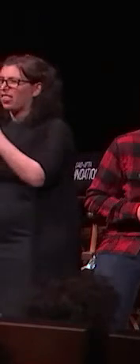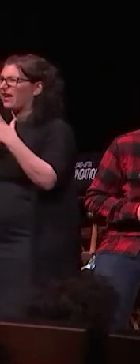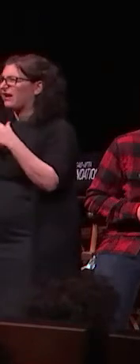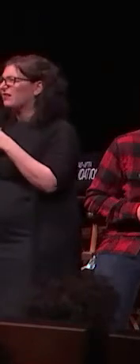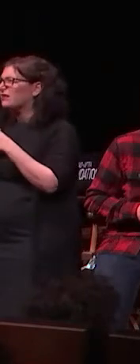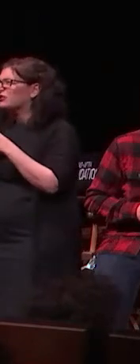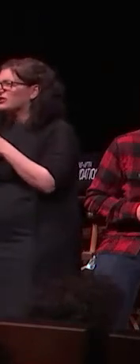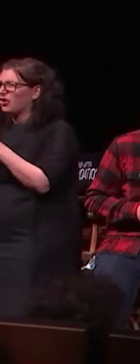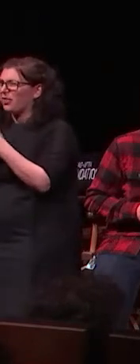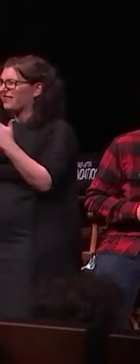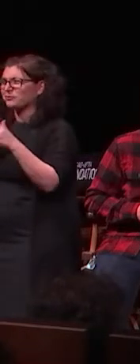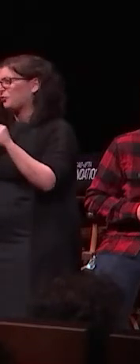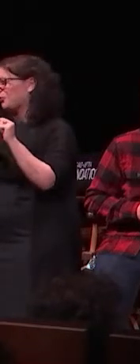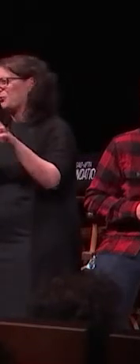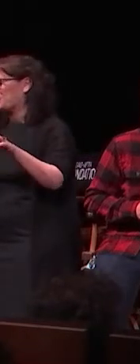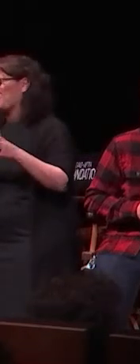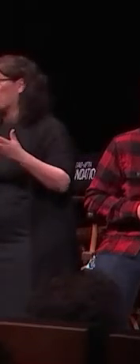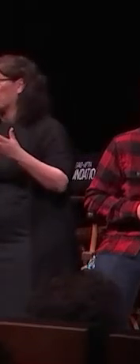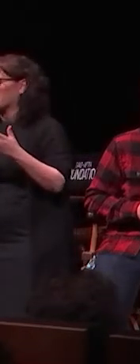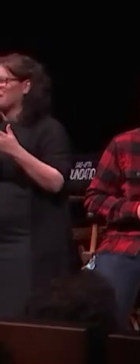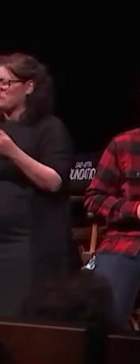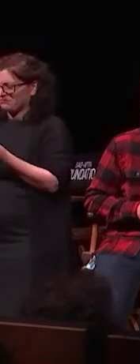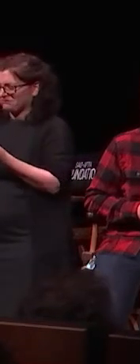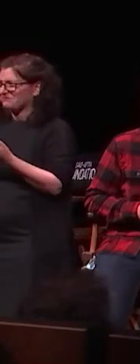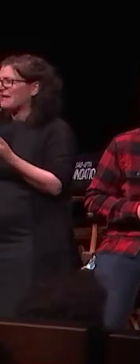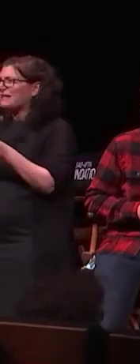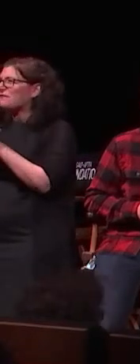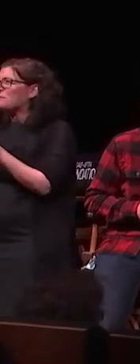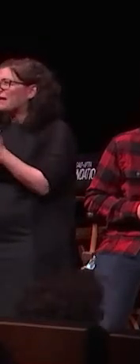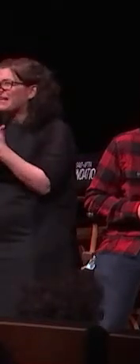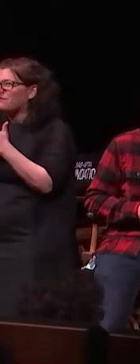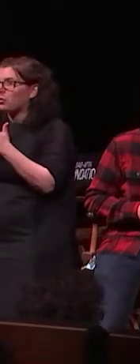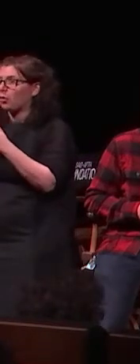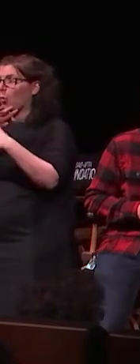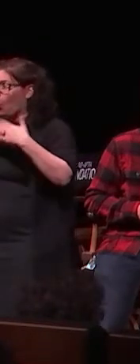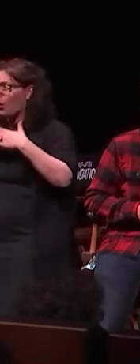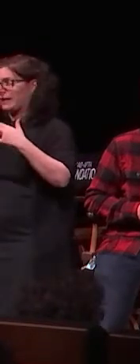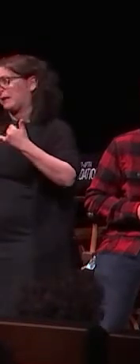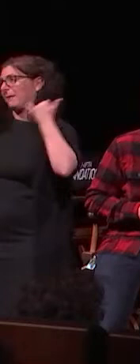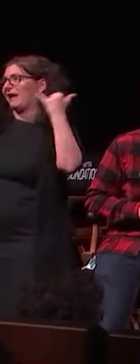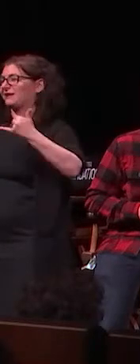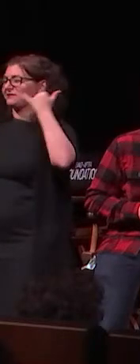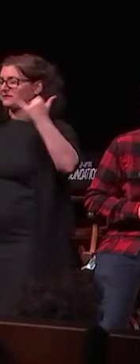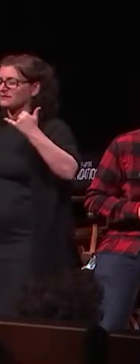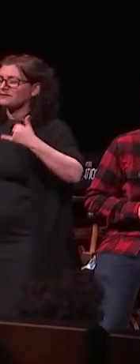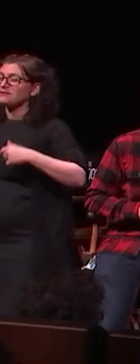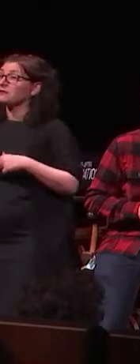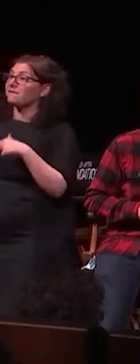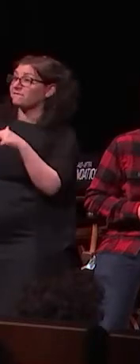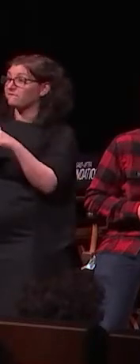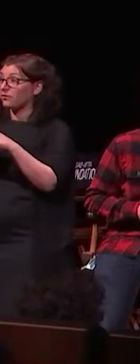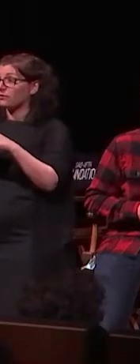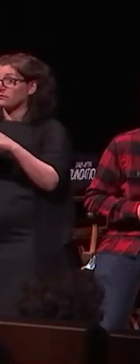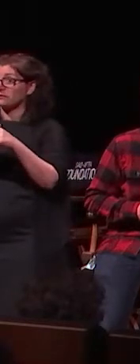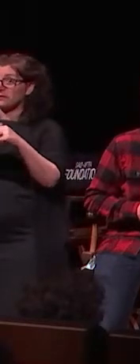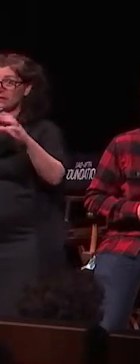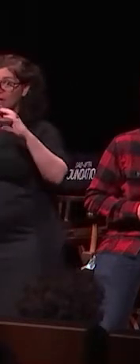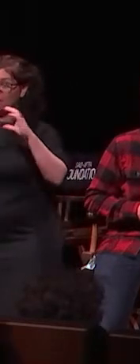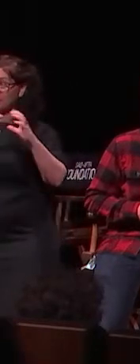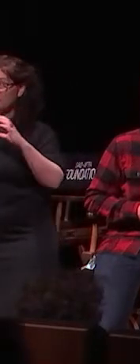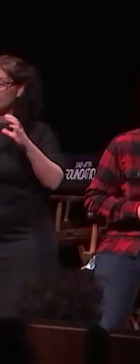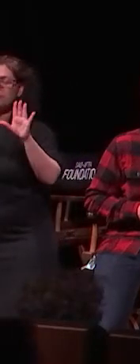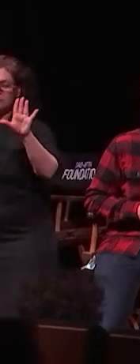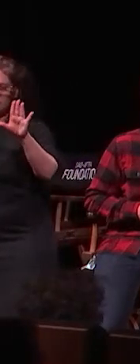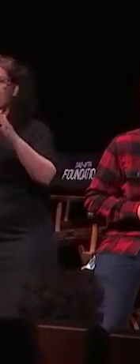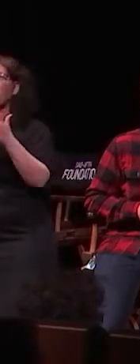that we couldn't necessarily do with a low budget. So I think, you know, the very first conversation that you really have, or what we really had, was, okay,